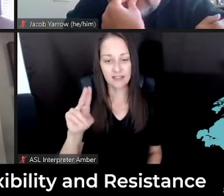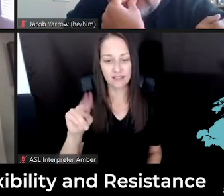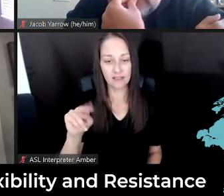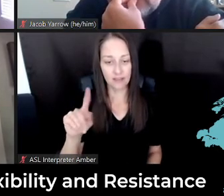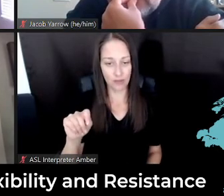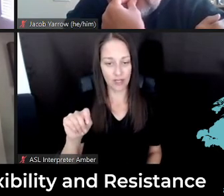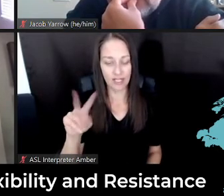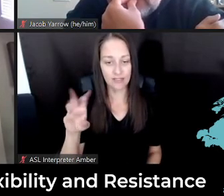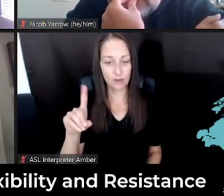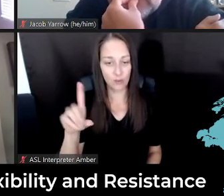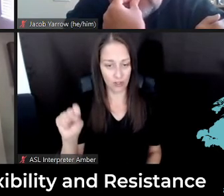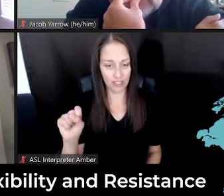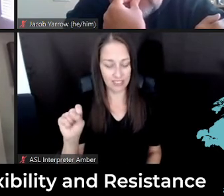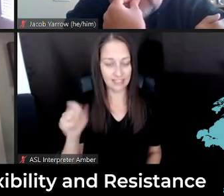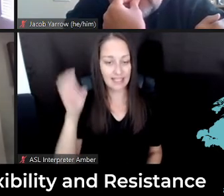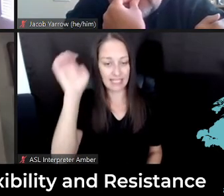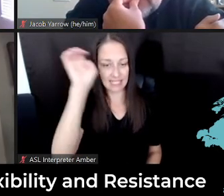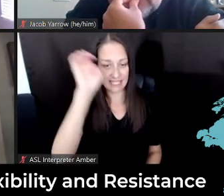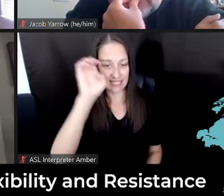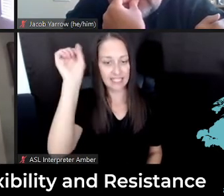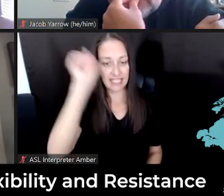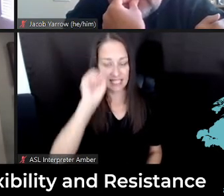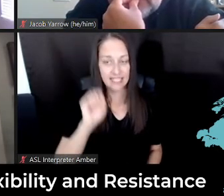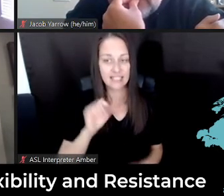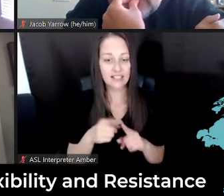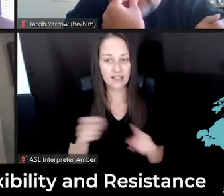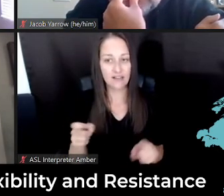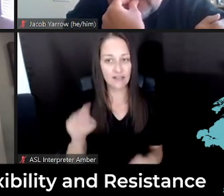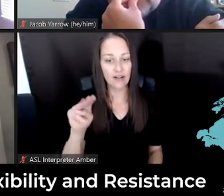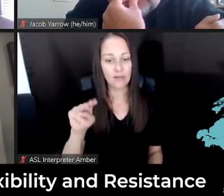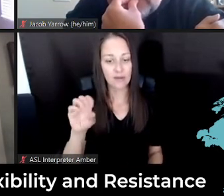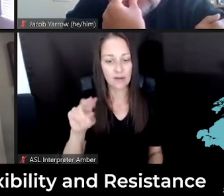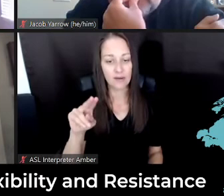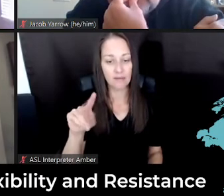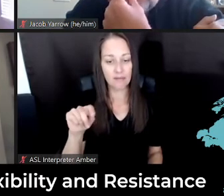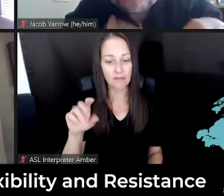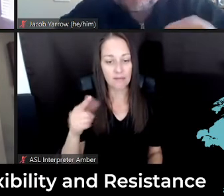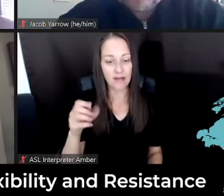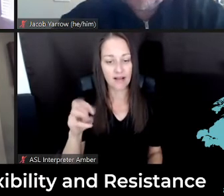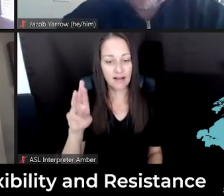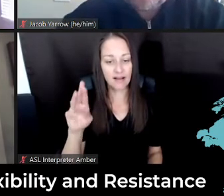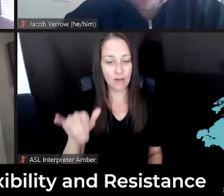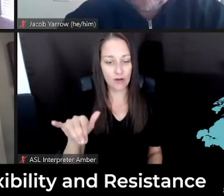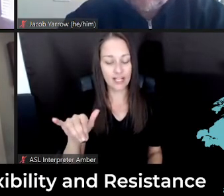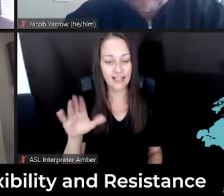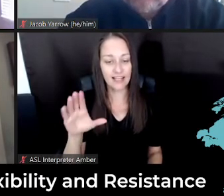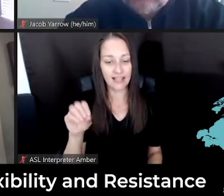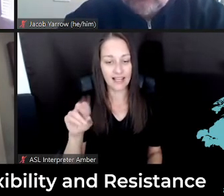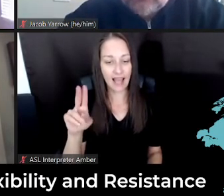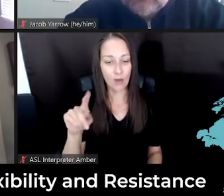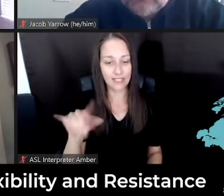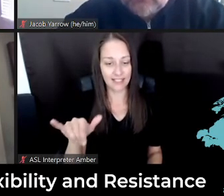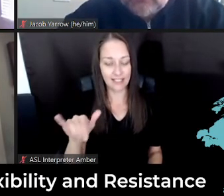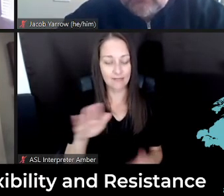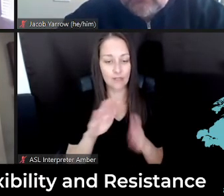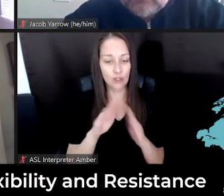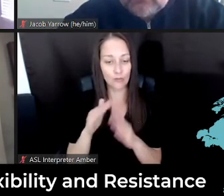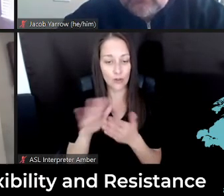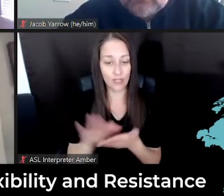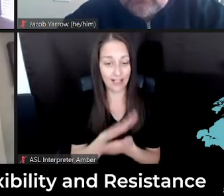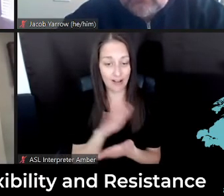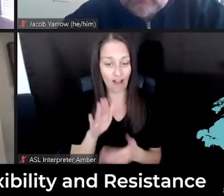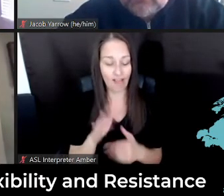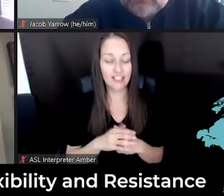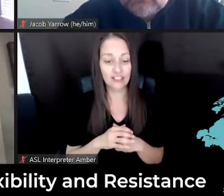he, his. And I come from Montgomery County Community College. And some of the things that we're doing that's impacting